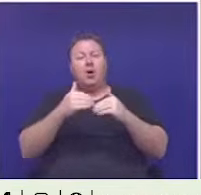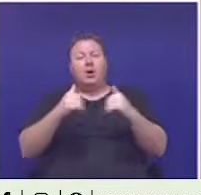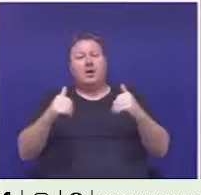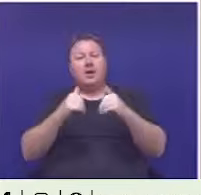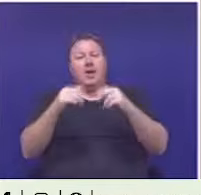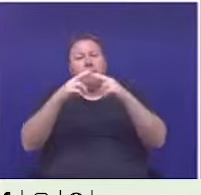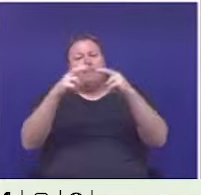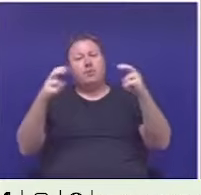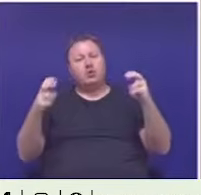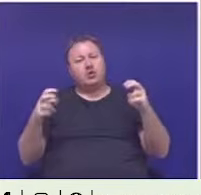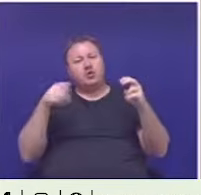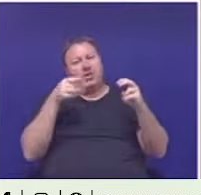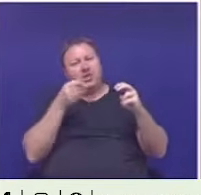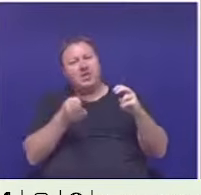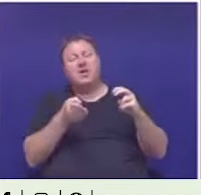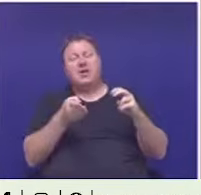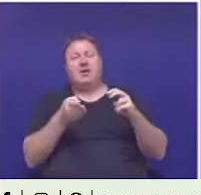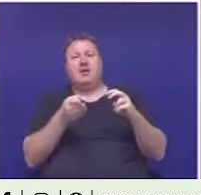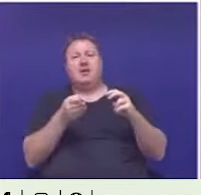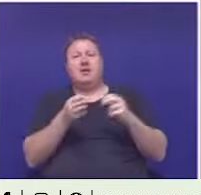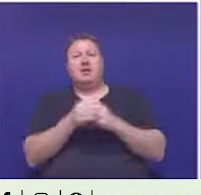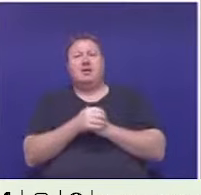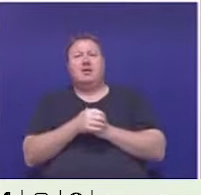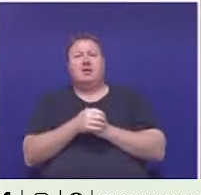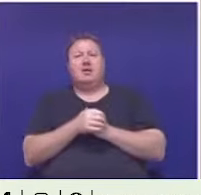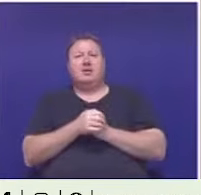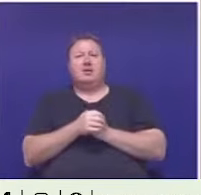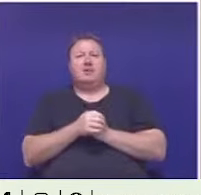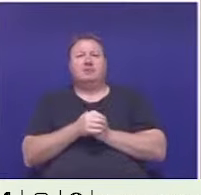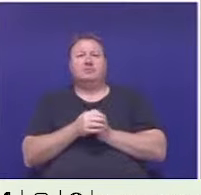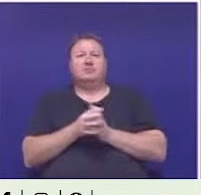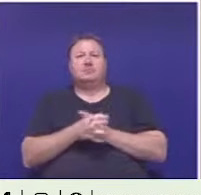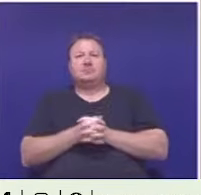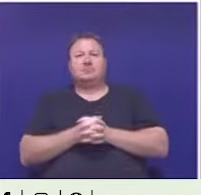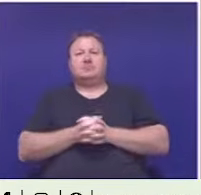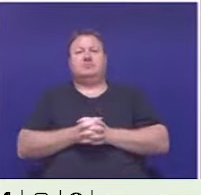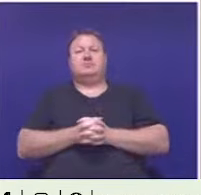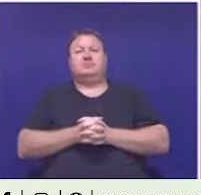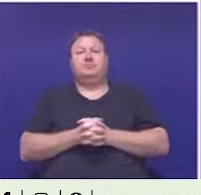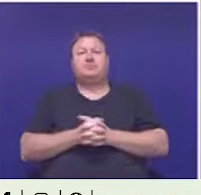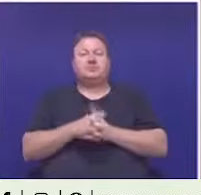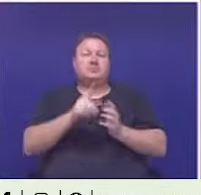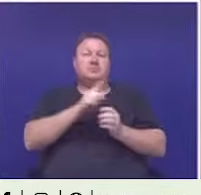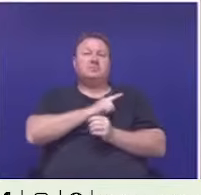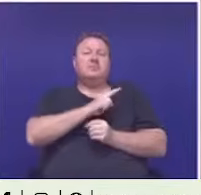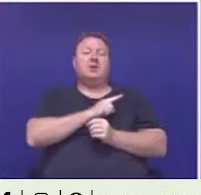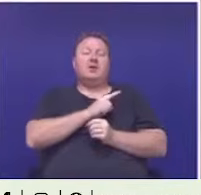between those kids who are able to read for meaning and those who can't. And so this is why surveys like this